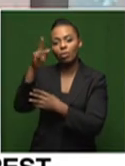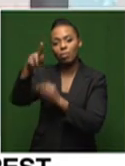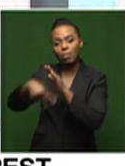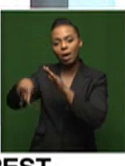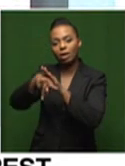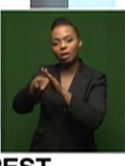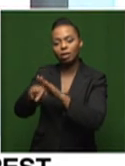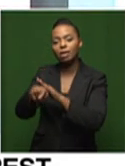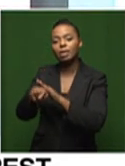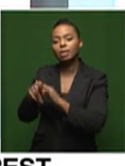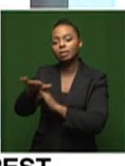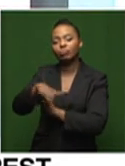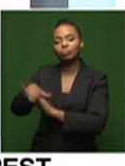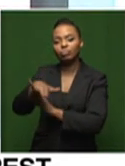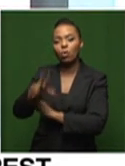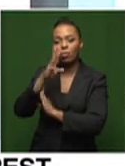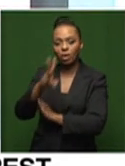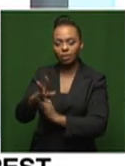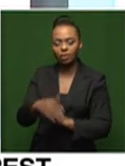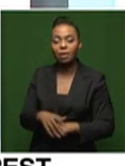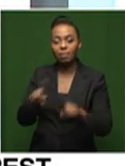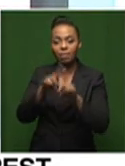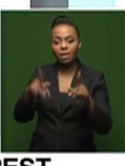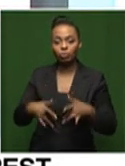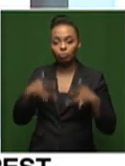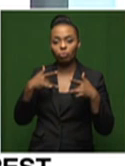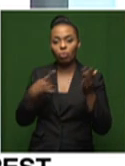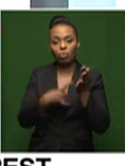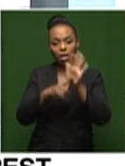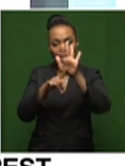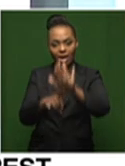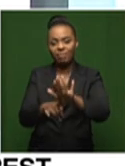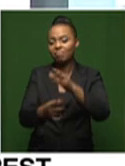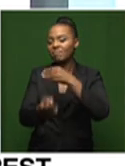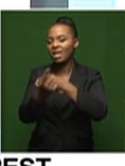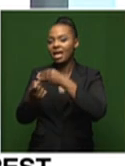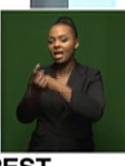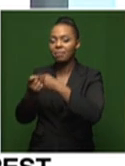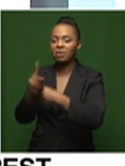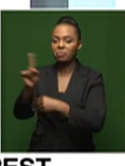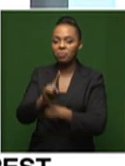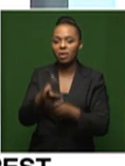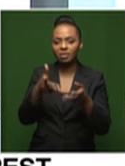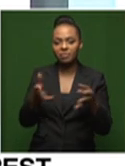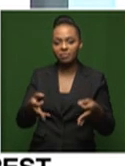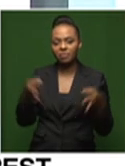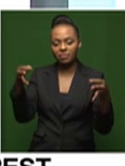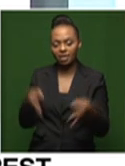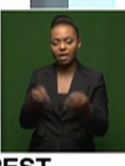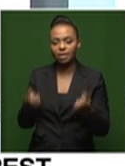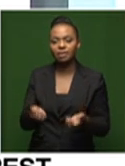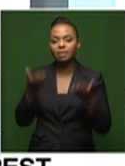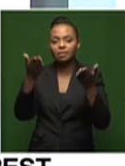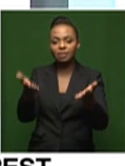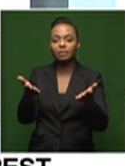later today. But we will be bringing you live all the developments here at the funeral service of